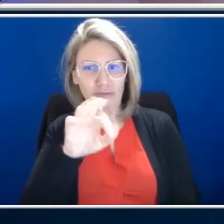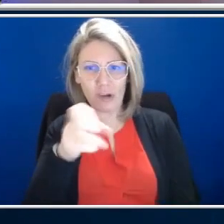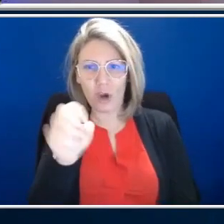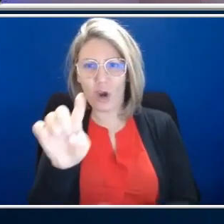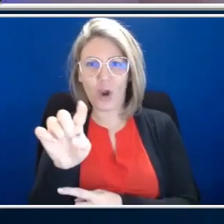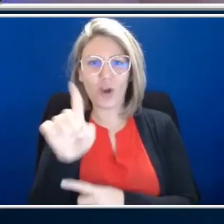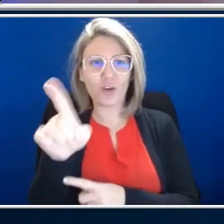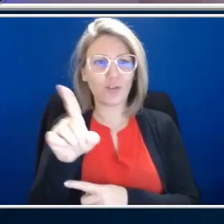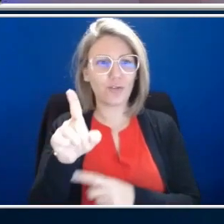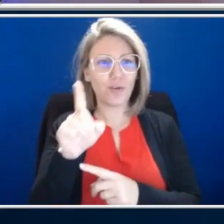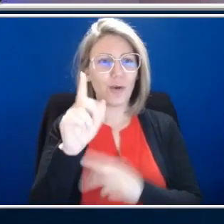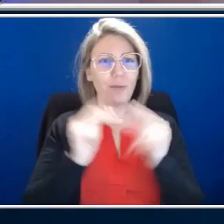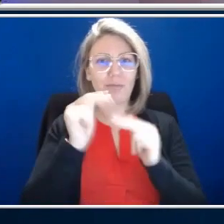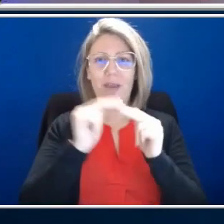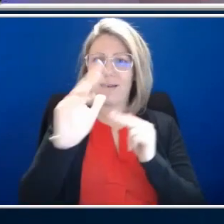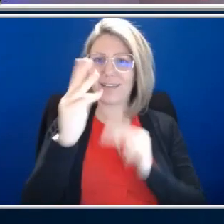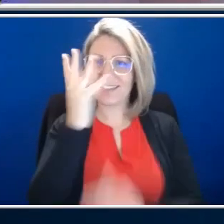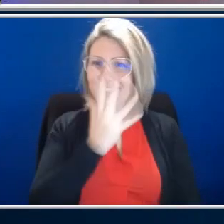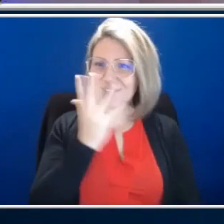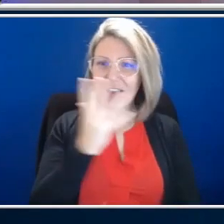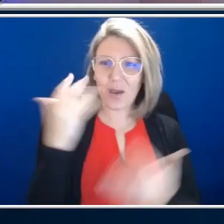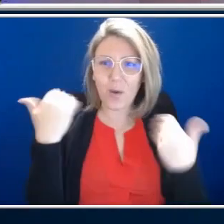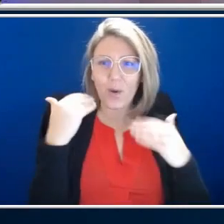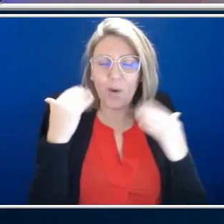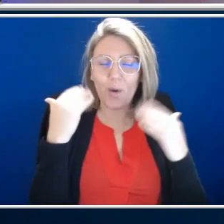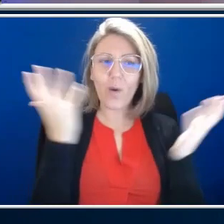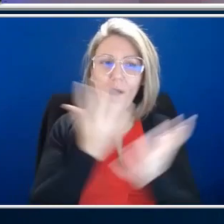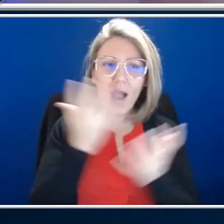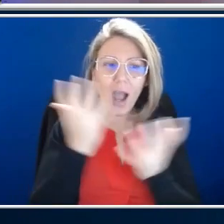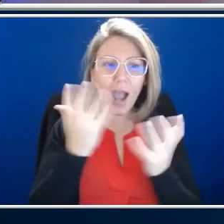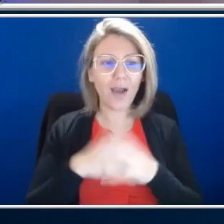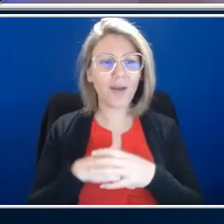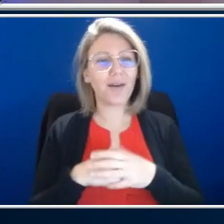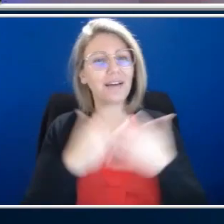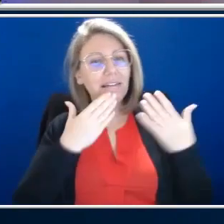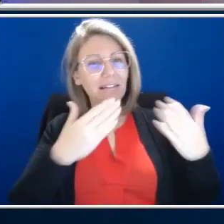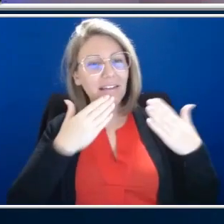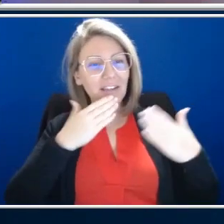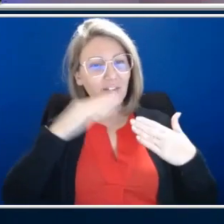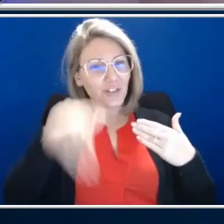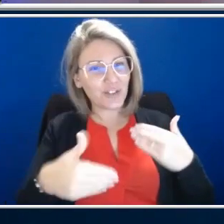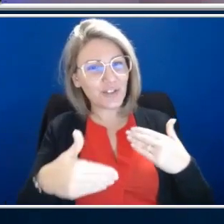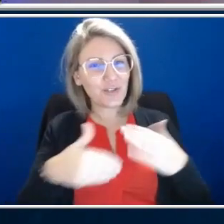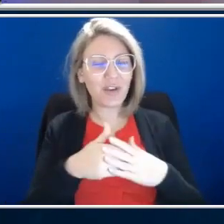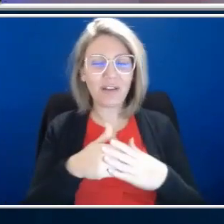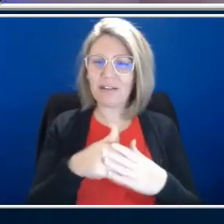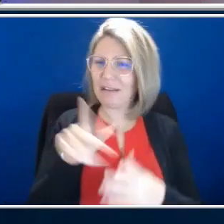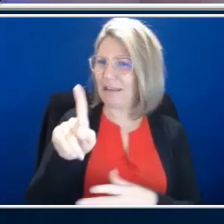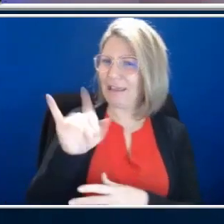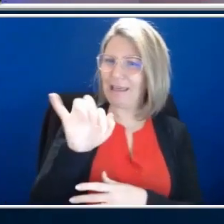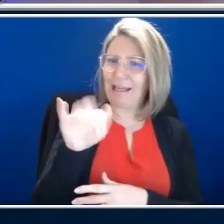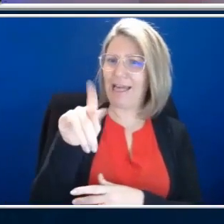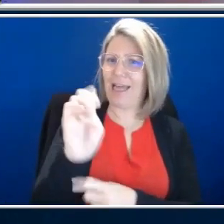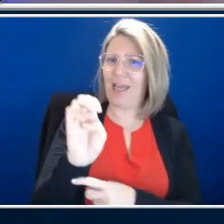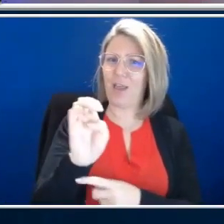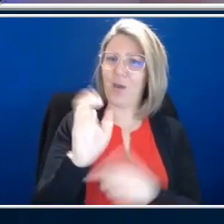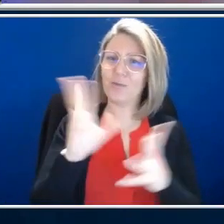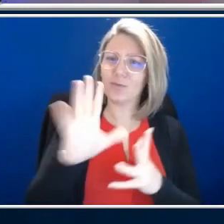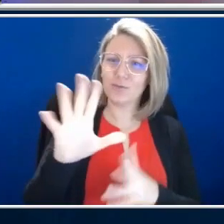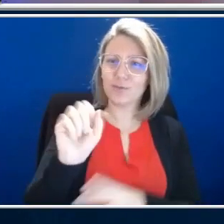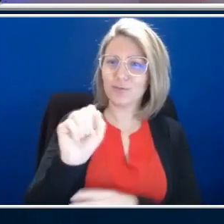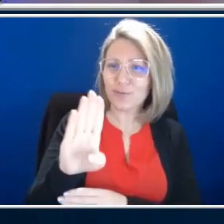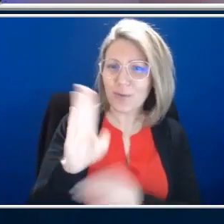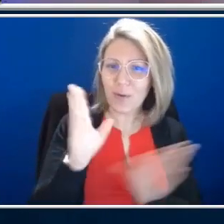face. Incredible. Thank you for joining us. I got to ask, Kyle, what are your Super Bowl plans? And I see you've got your